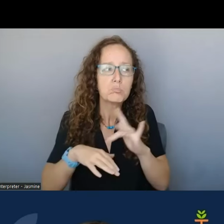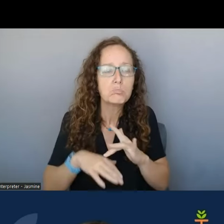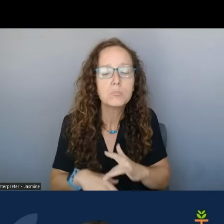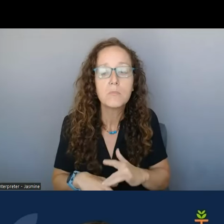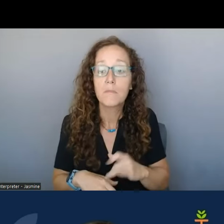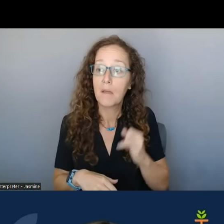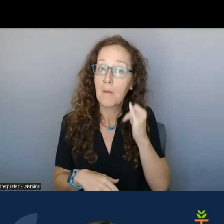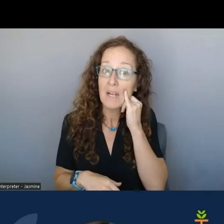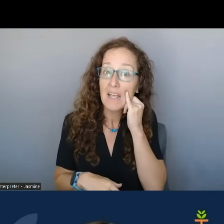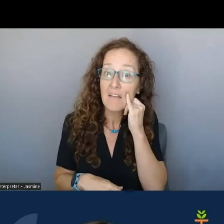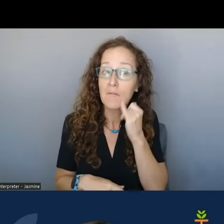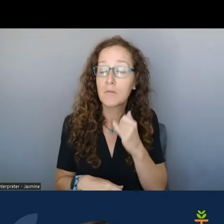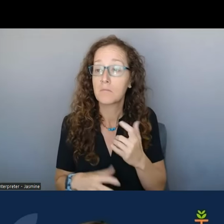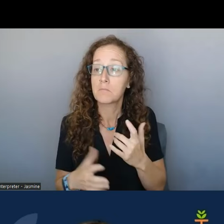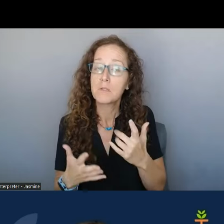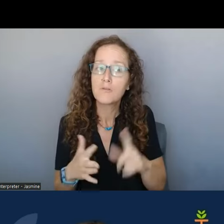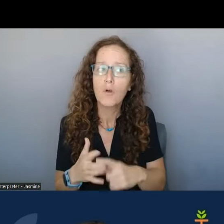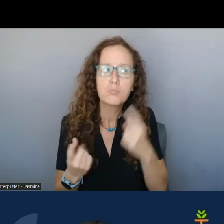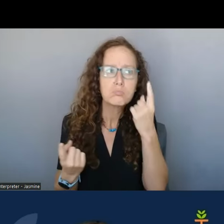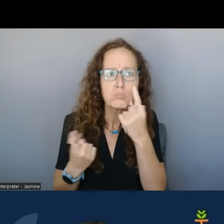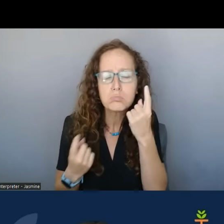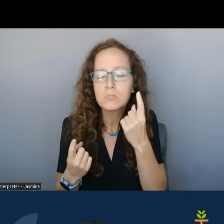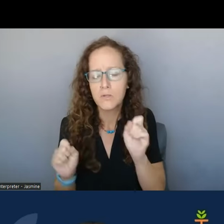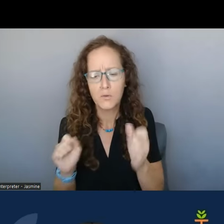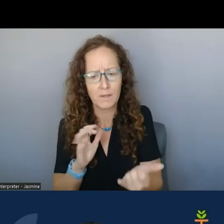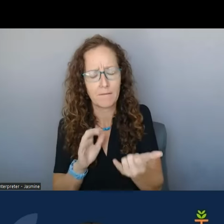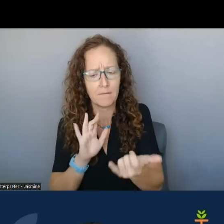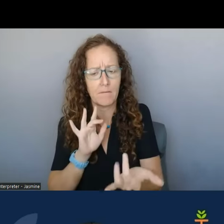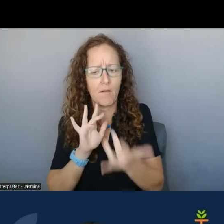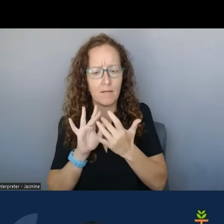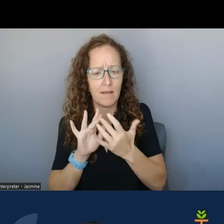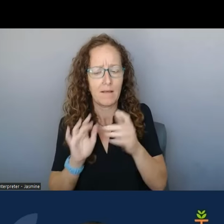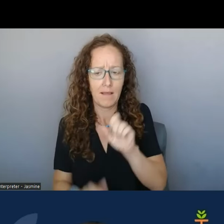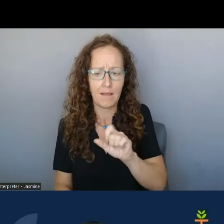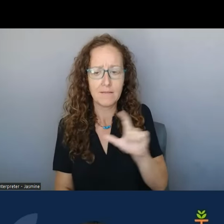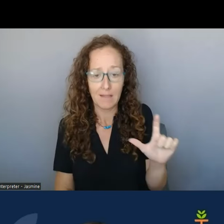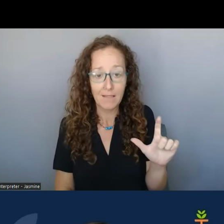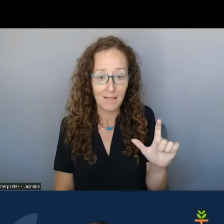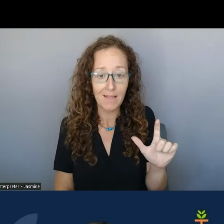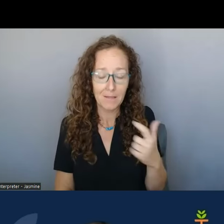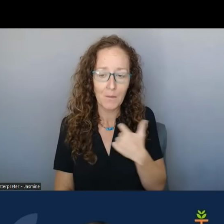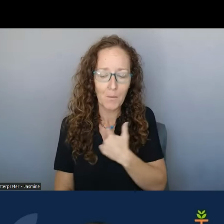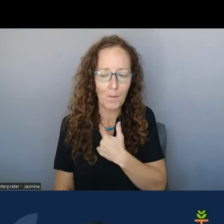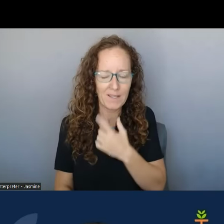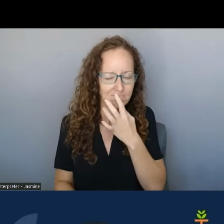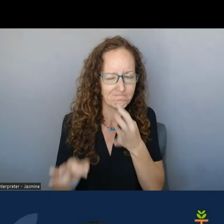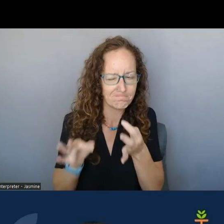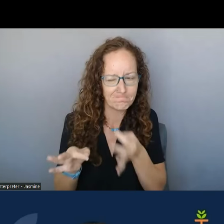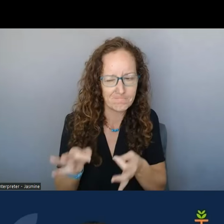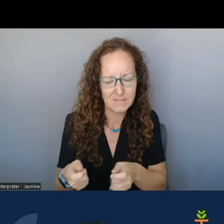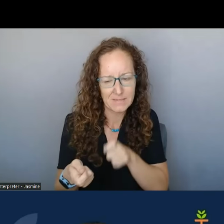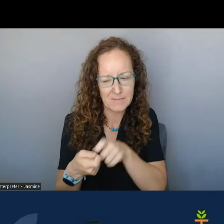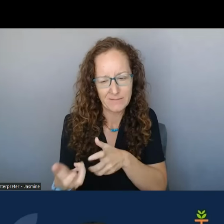you're looking into your options. It's a great resource to be able to get any kind of specific information that you need that might be unique